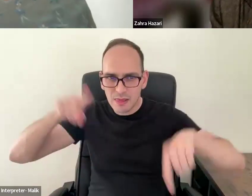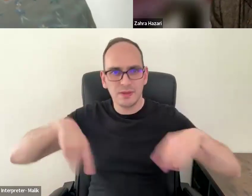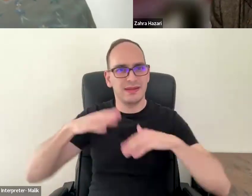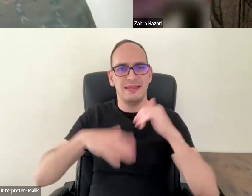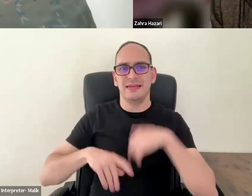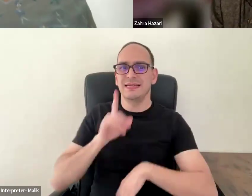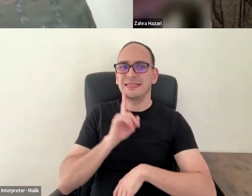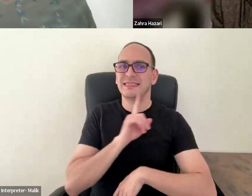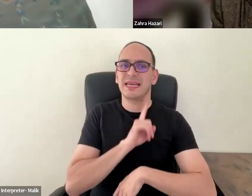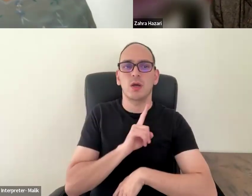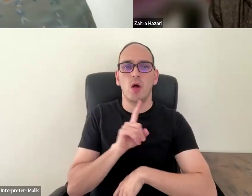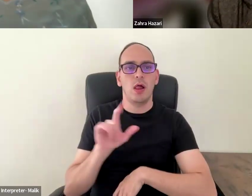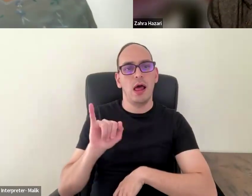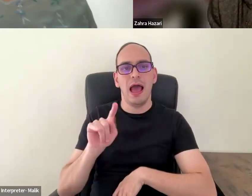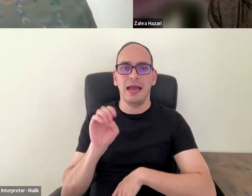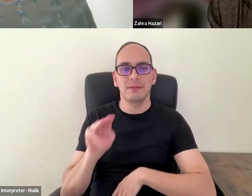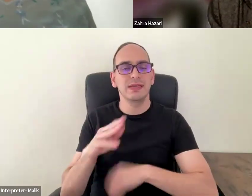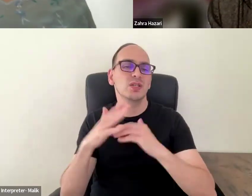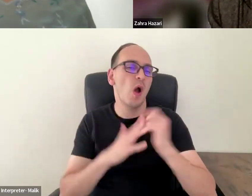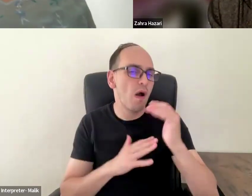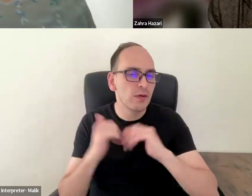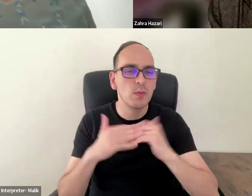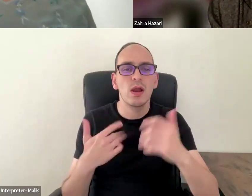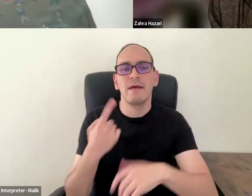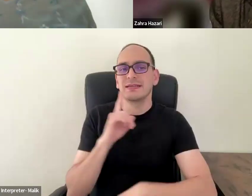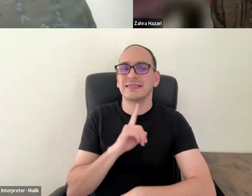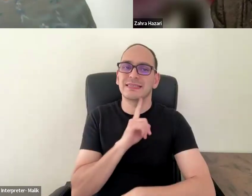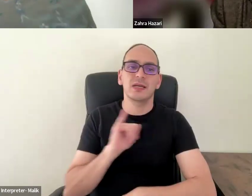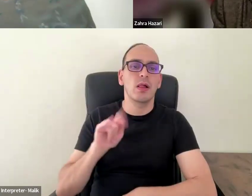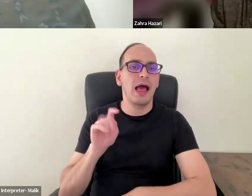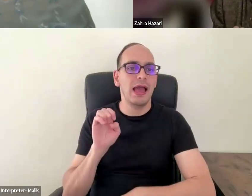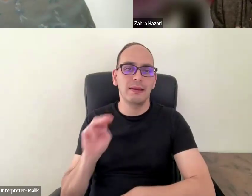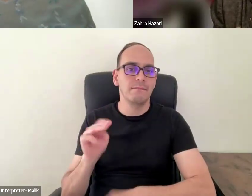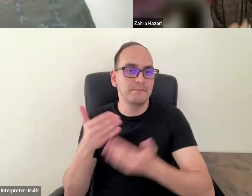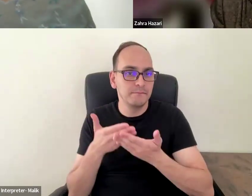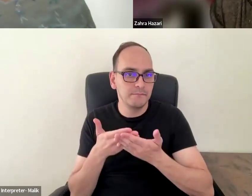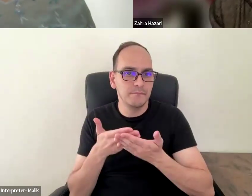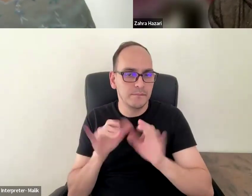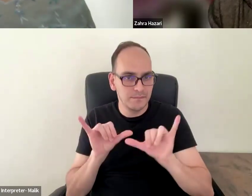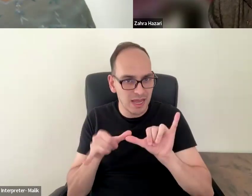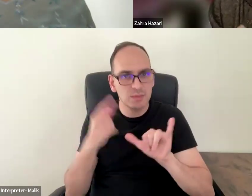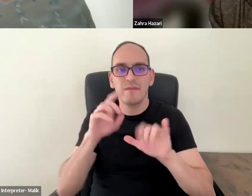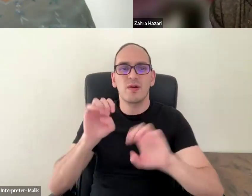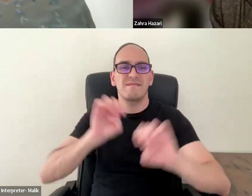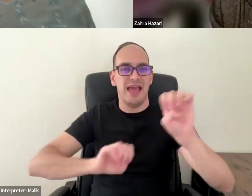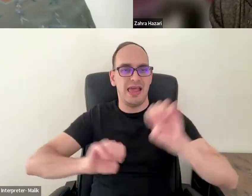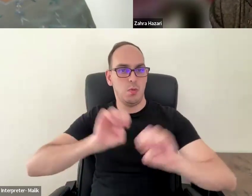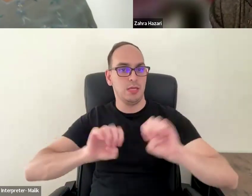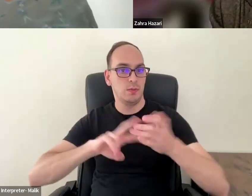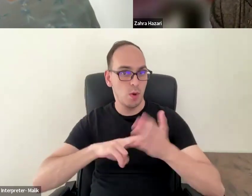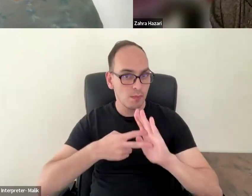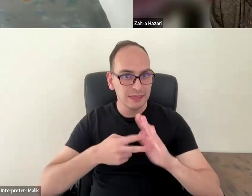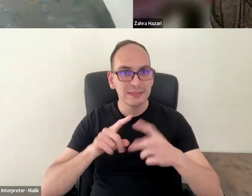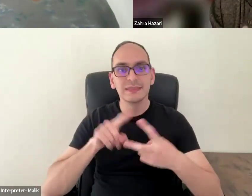single item measure, even though it's like really comfortable to have a single item measure. But like if for evaluation purposes or